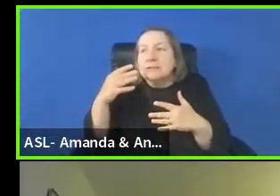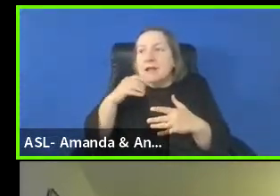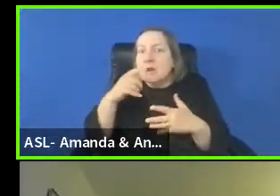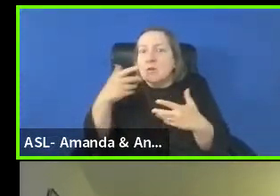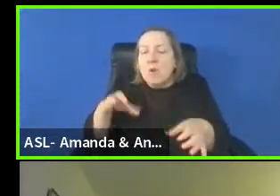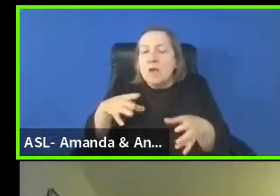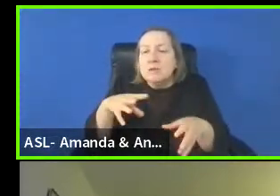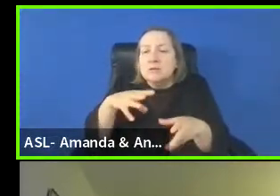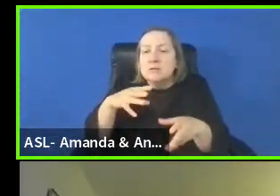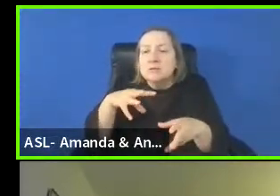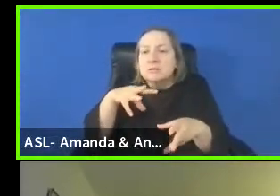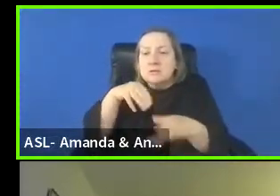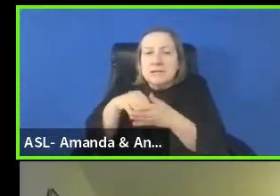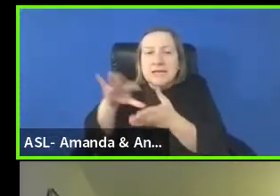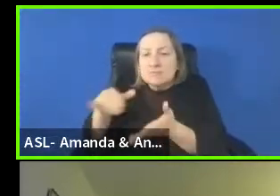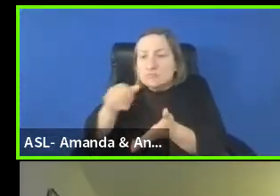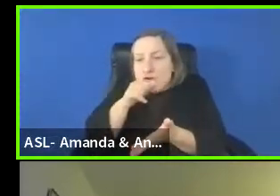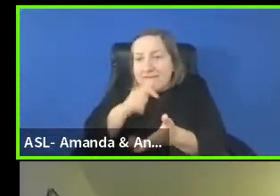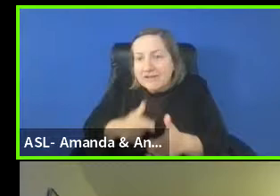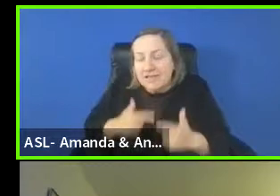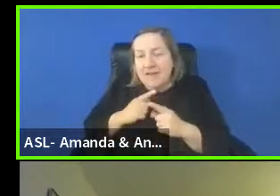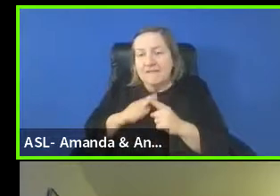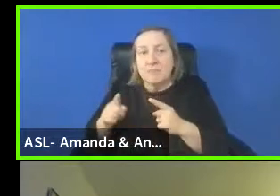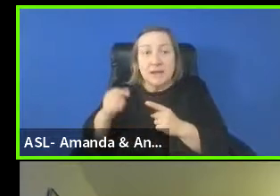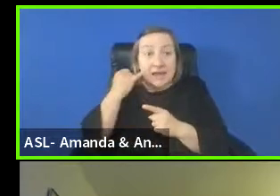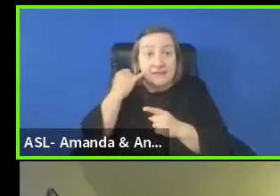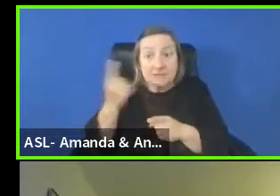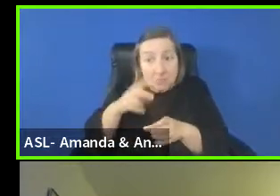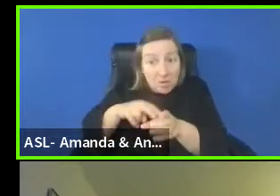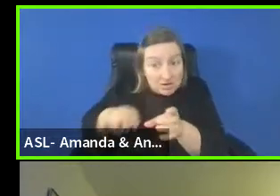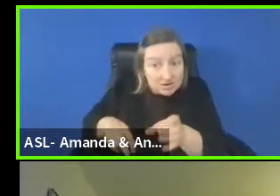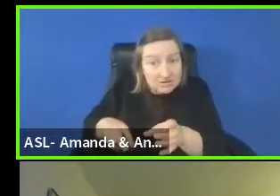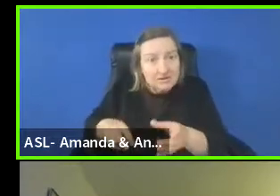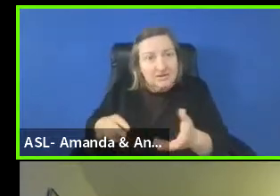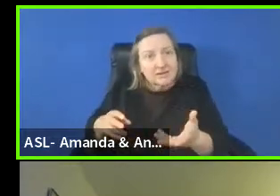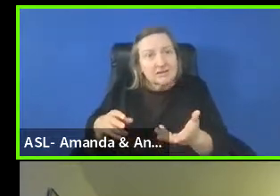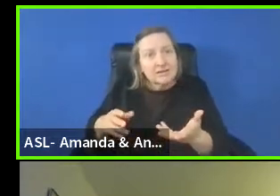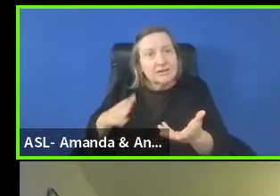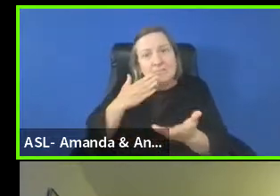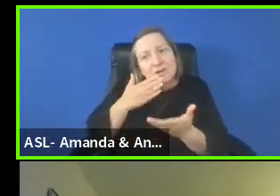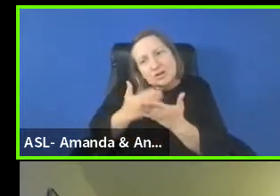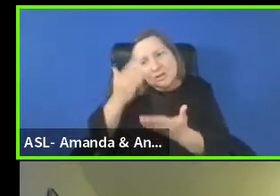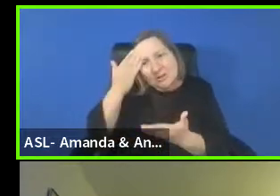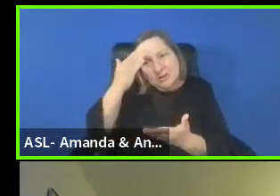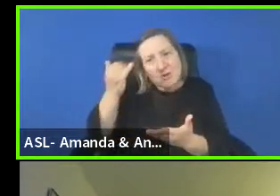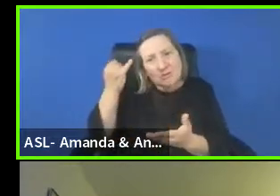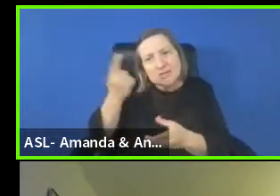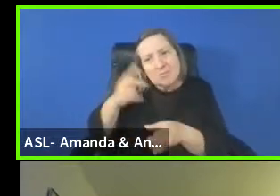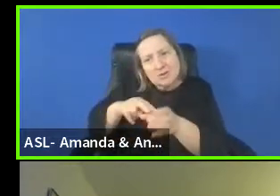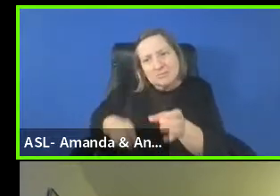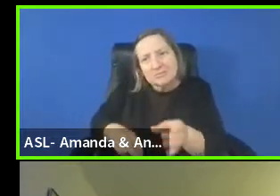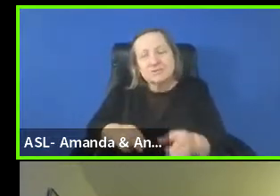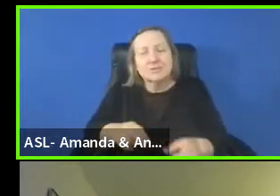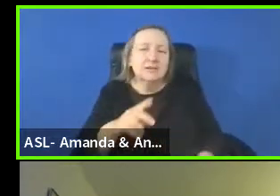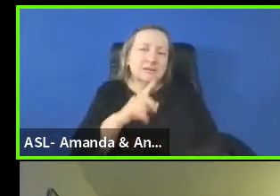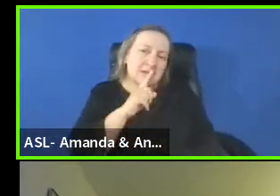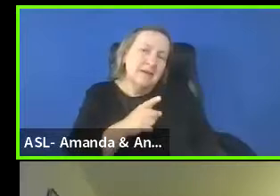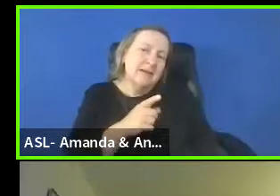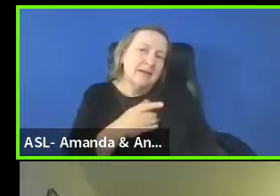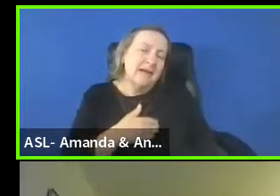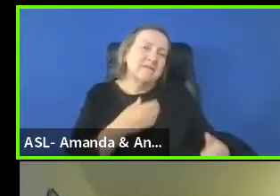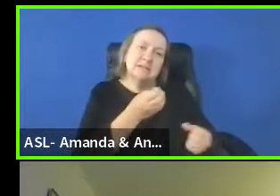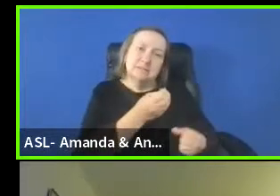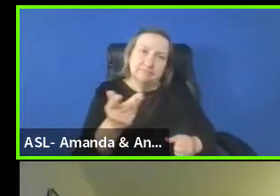into what his private life's all about, but if we lose somebody, it'd be nice to know that we've lost somebody. There's been actually quite